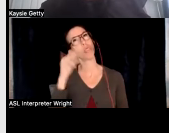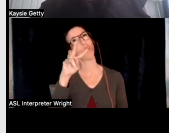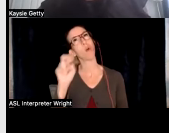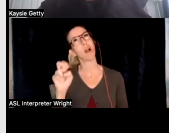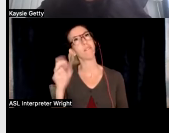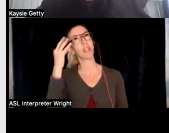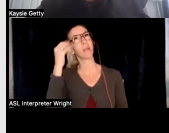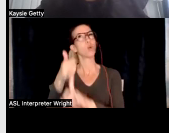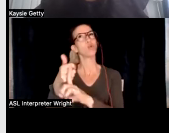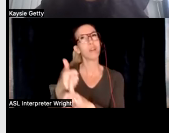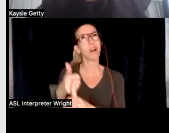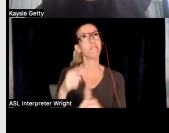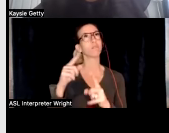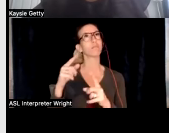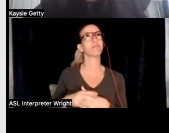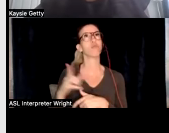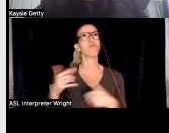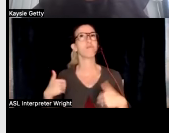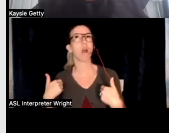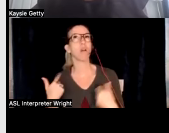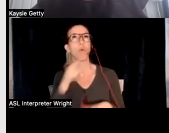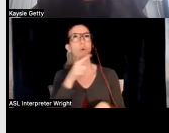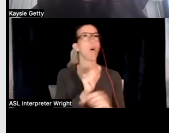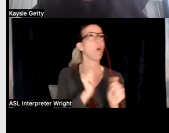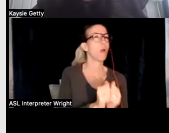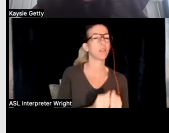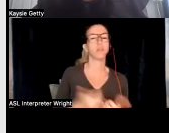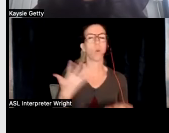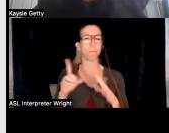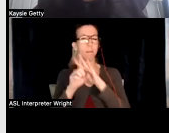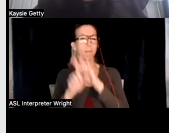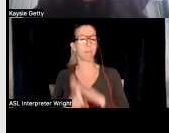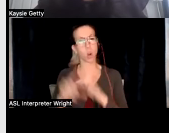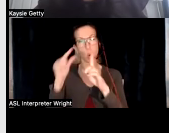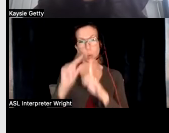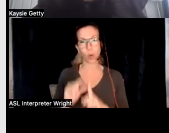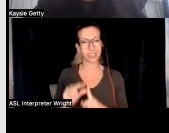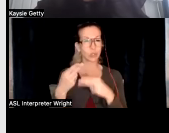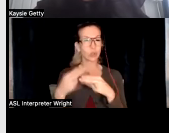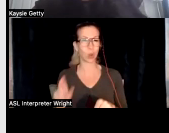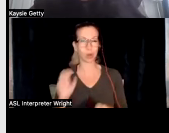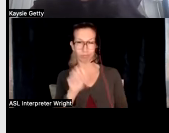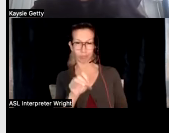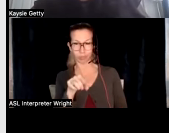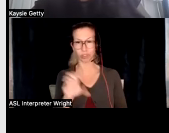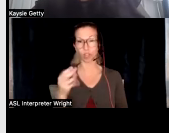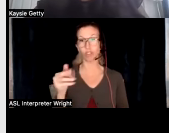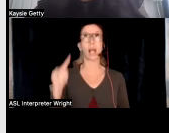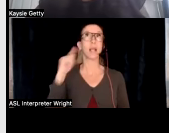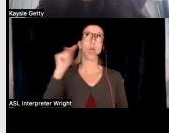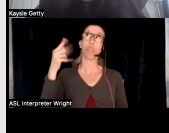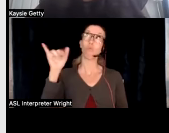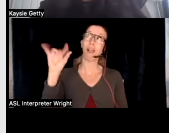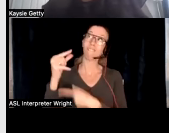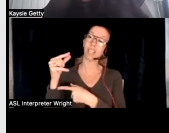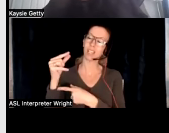young person, the young people with who you work with, what kind of words come to mind? Just a quick, when you hear thriving, what word